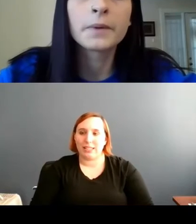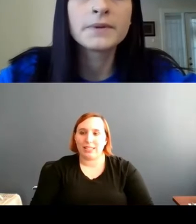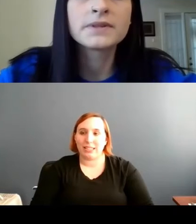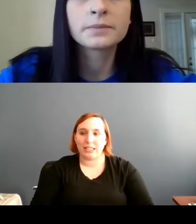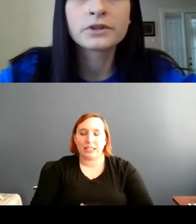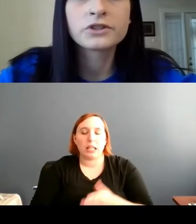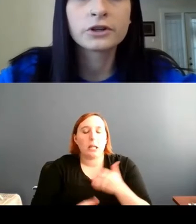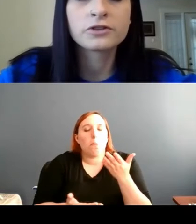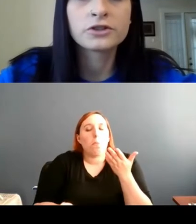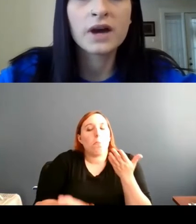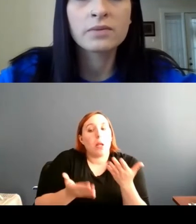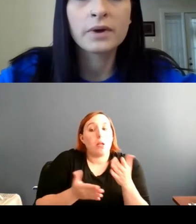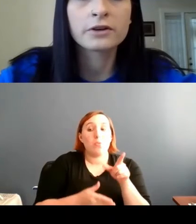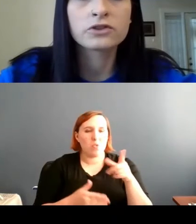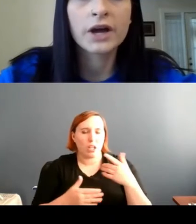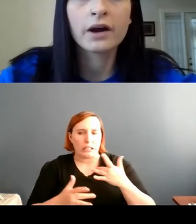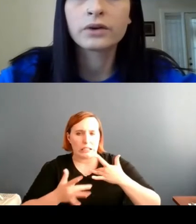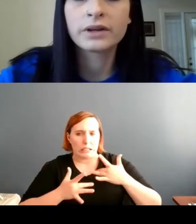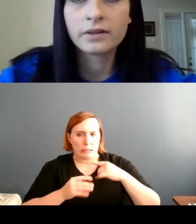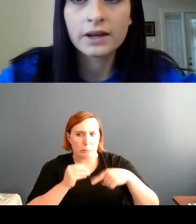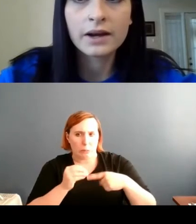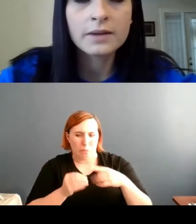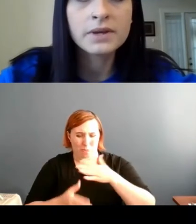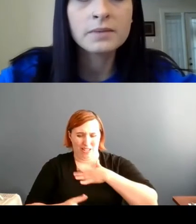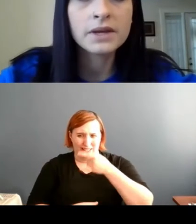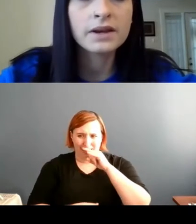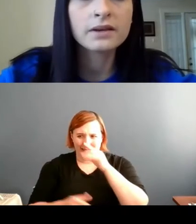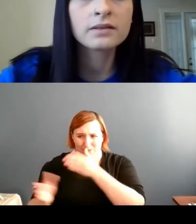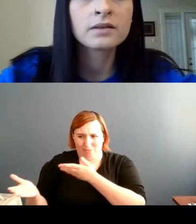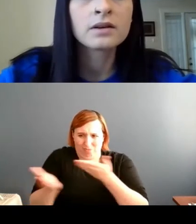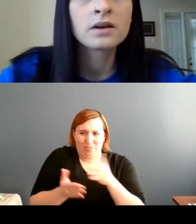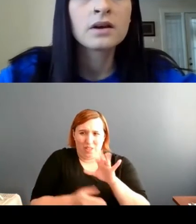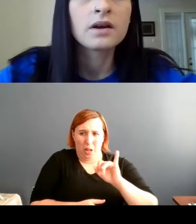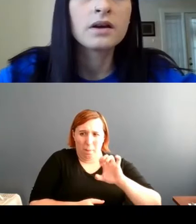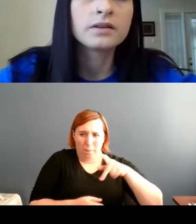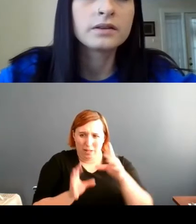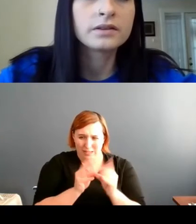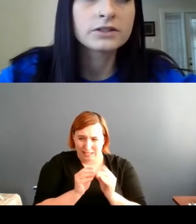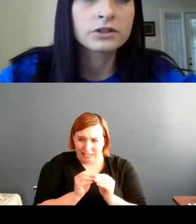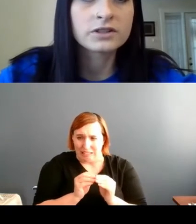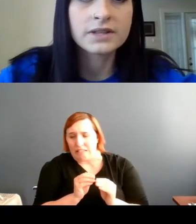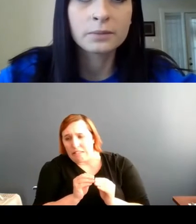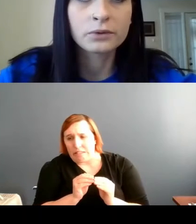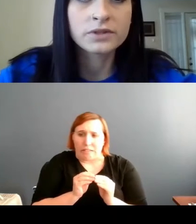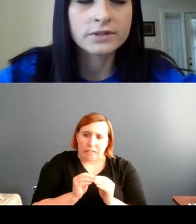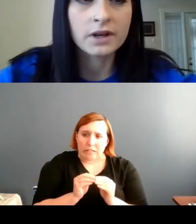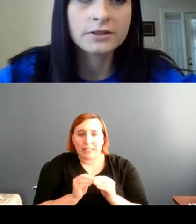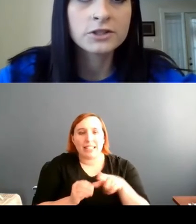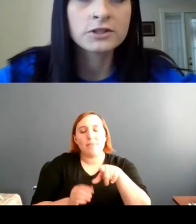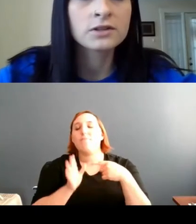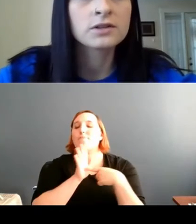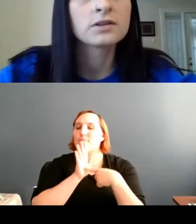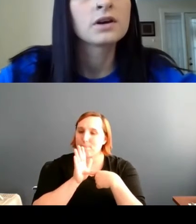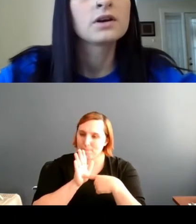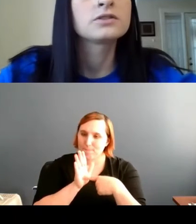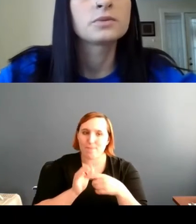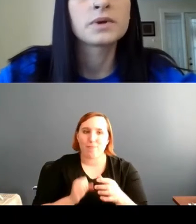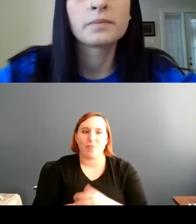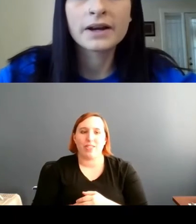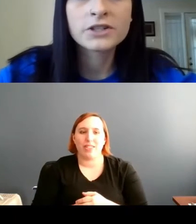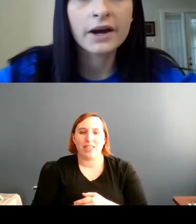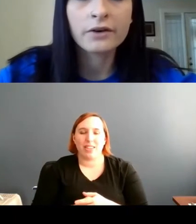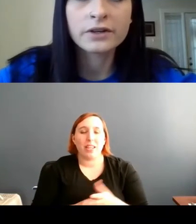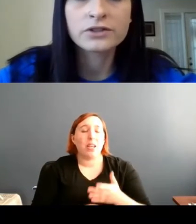So there might be some concerns you have about your child in the IEP meeting, and these are examples of such.